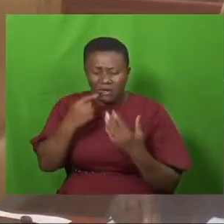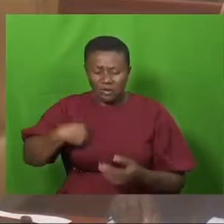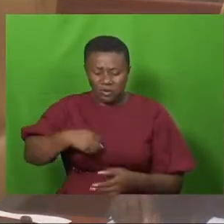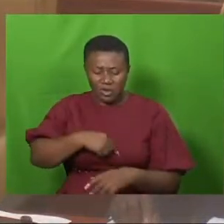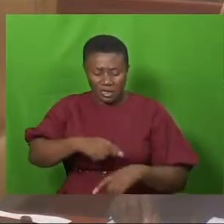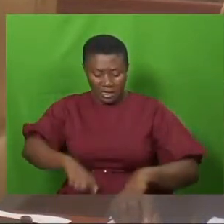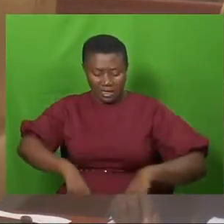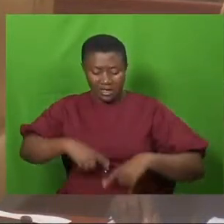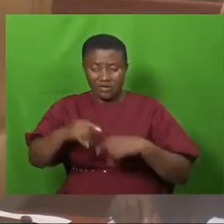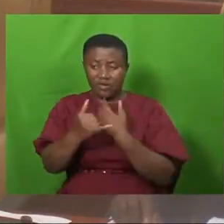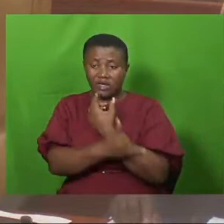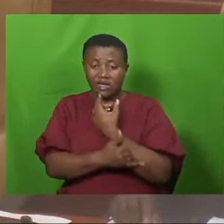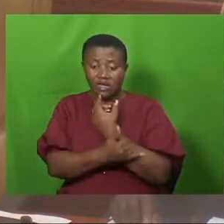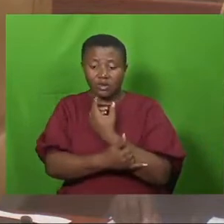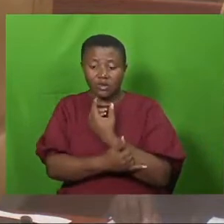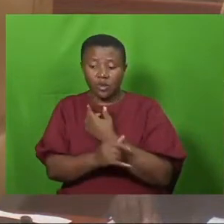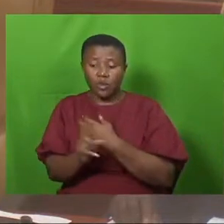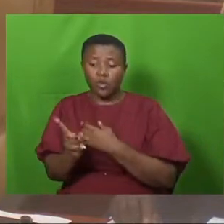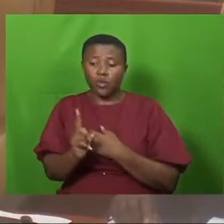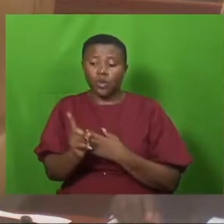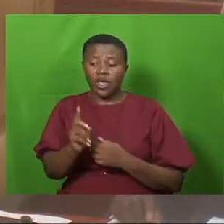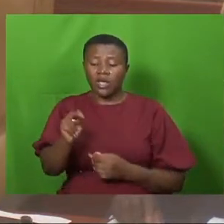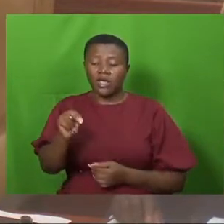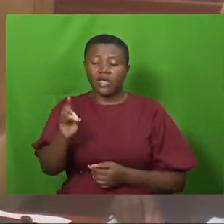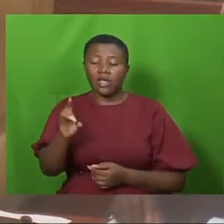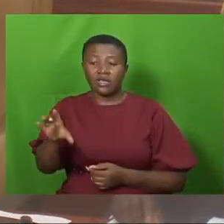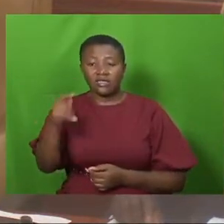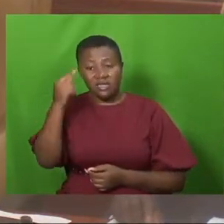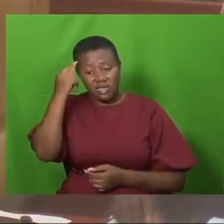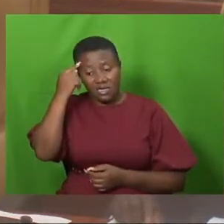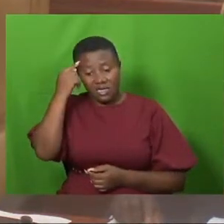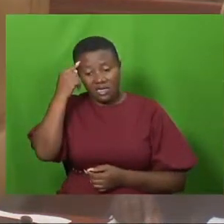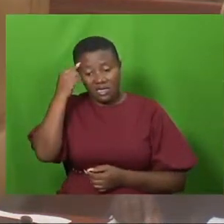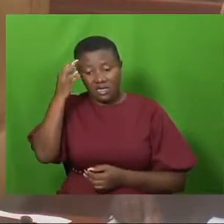friends on the other side think being in opposition means you have to